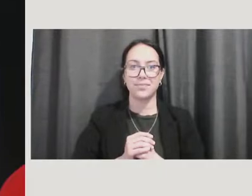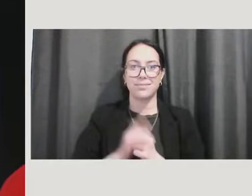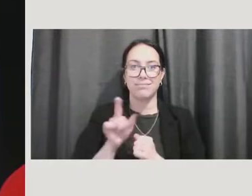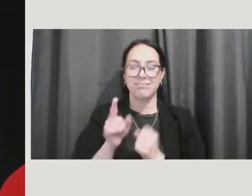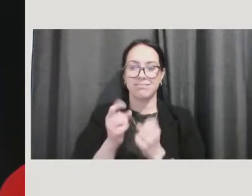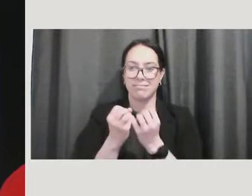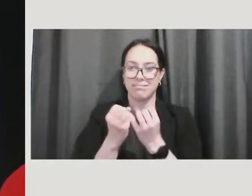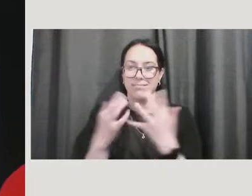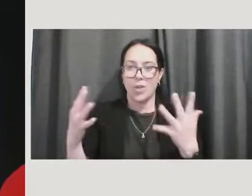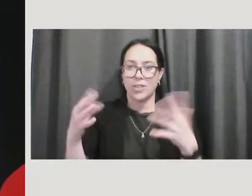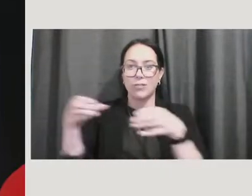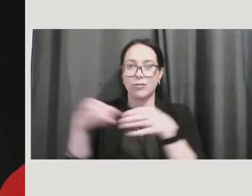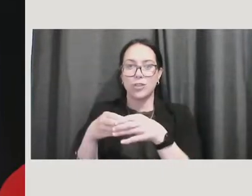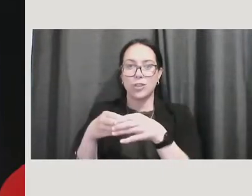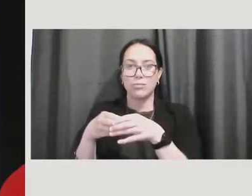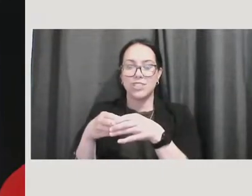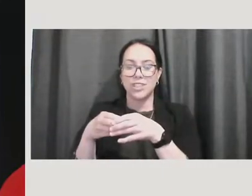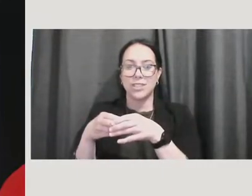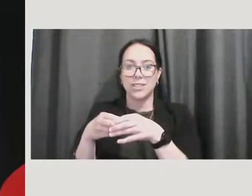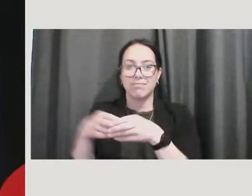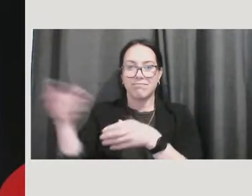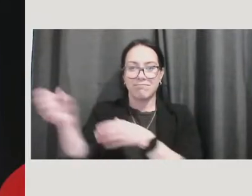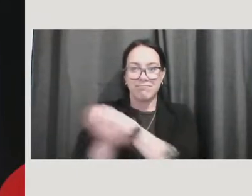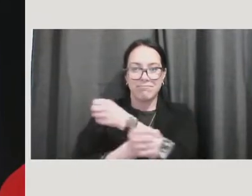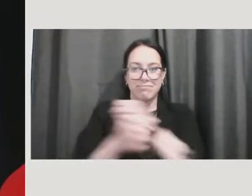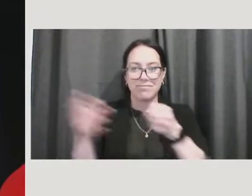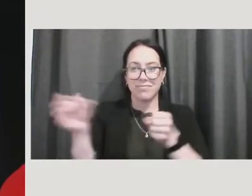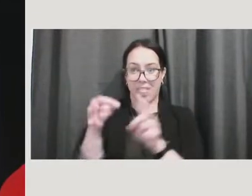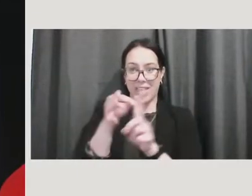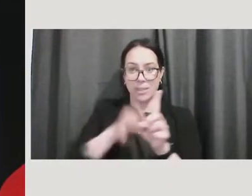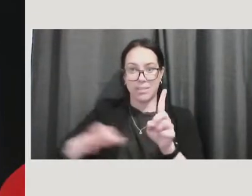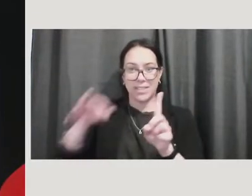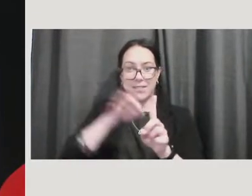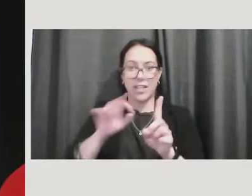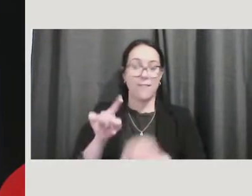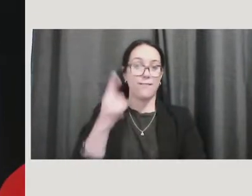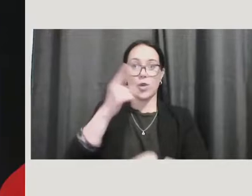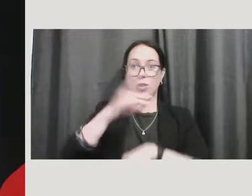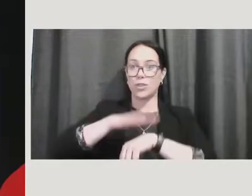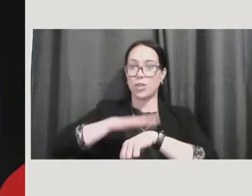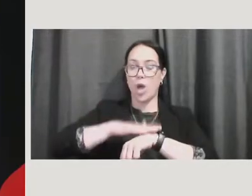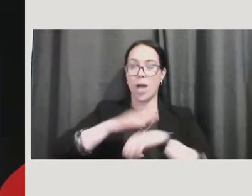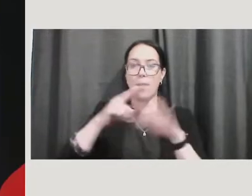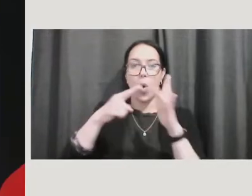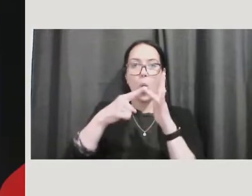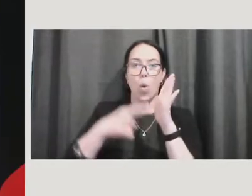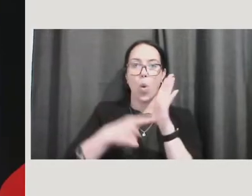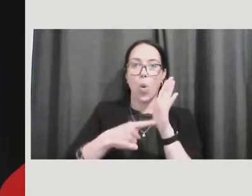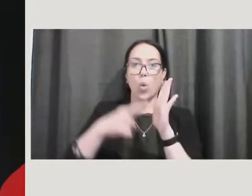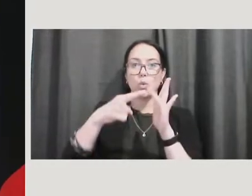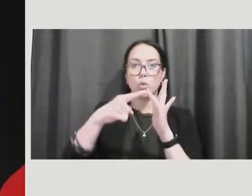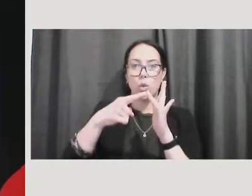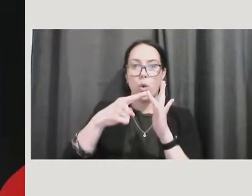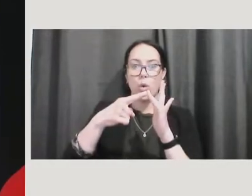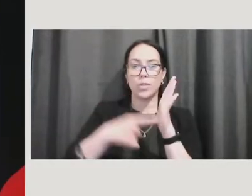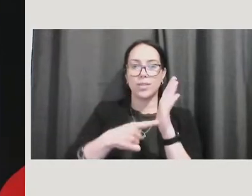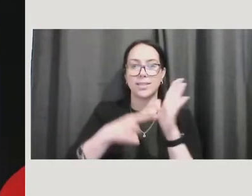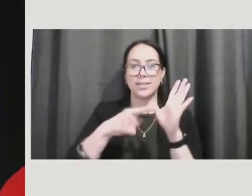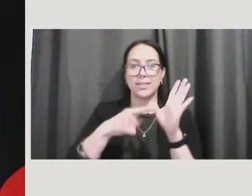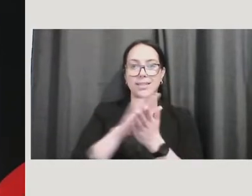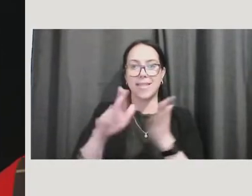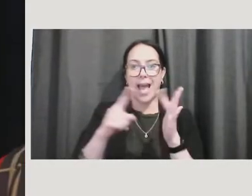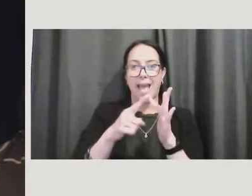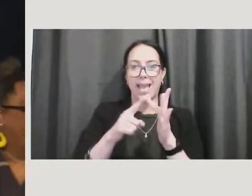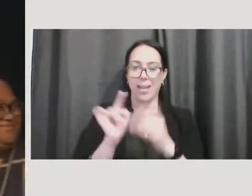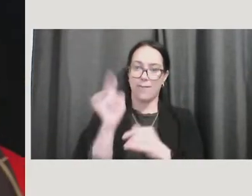of groups coming through that are Pacific we've never had a space like this in Auto tahi so that's the most exciting thing